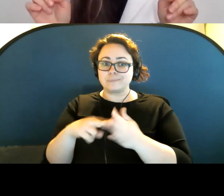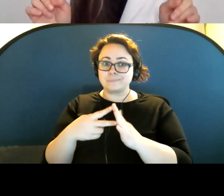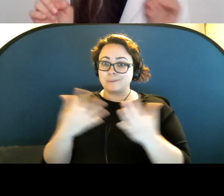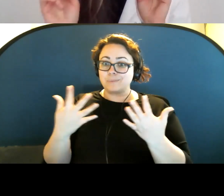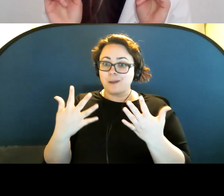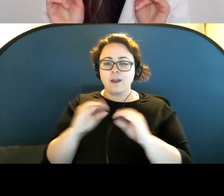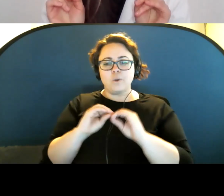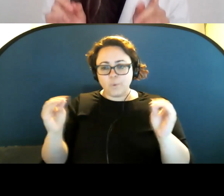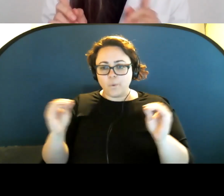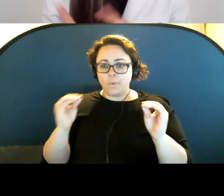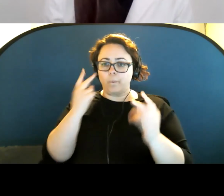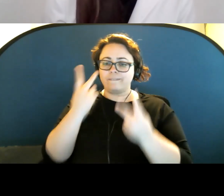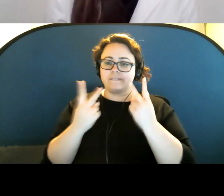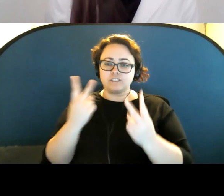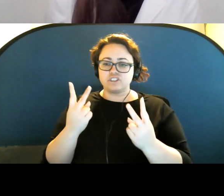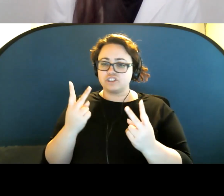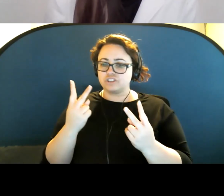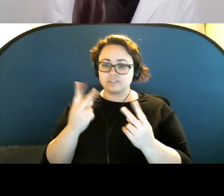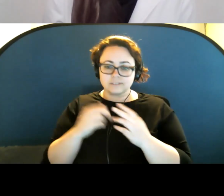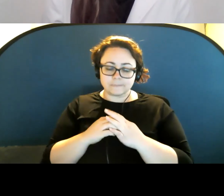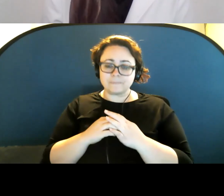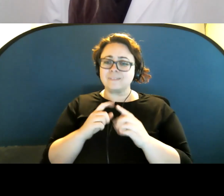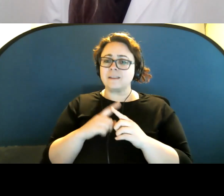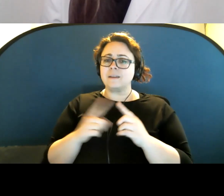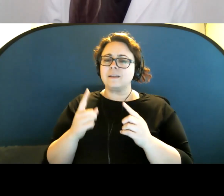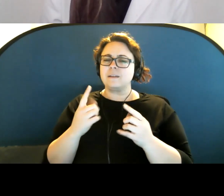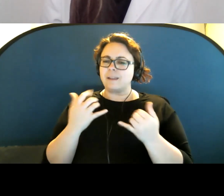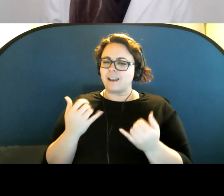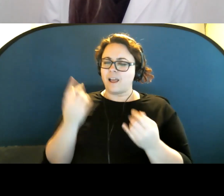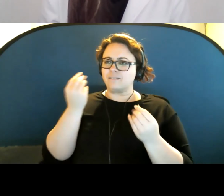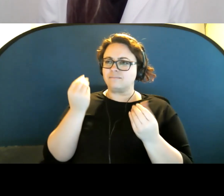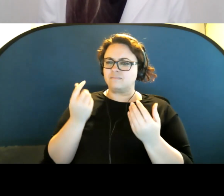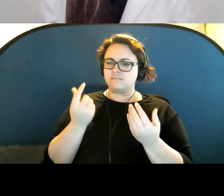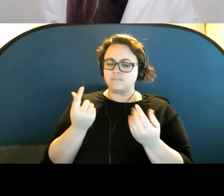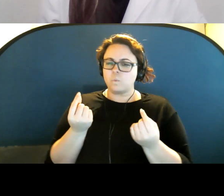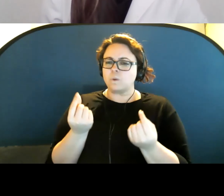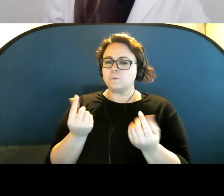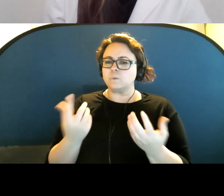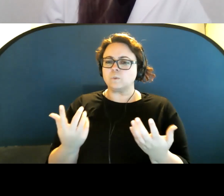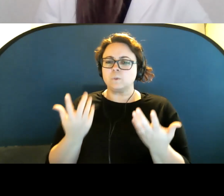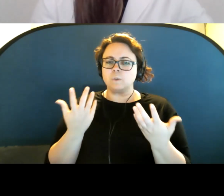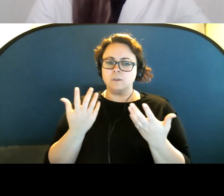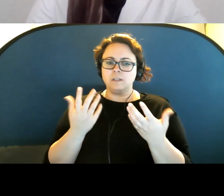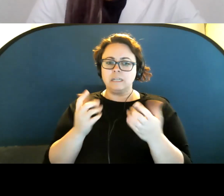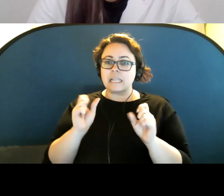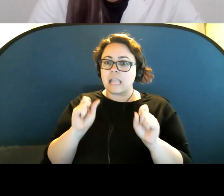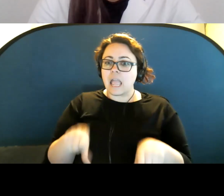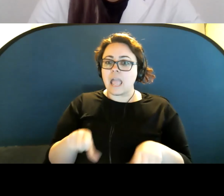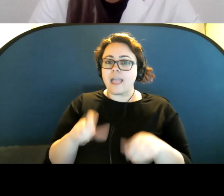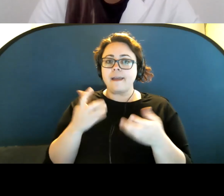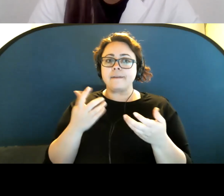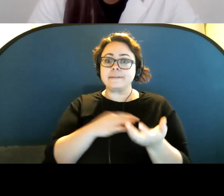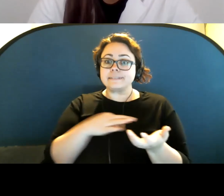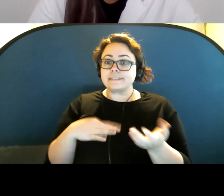But what can we do? What changes, what staff education can